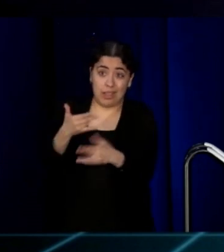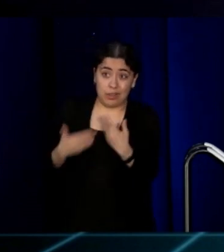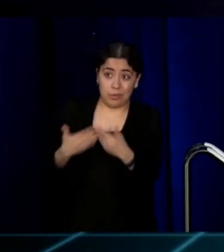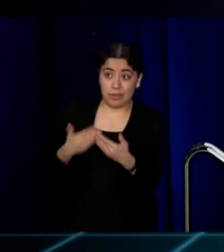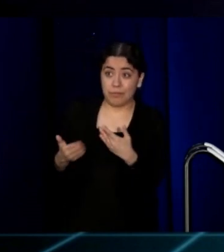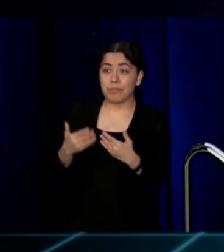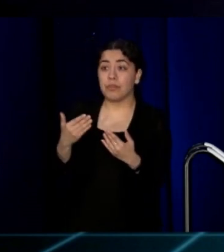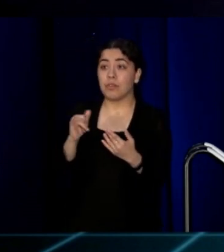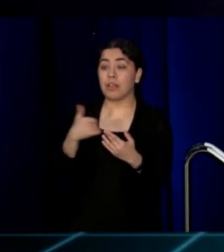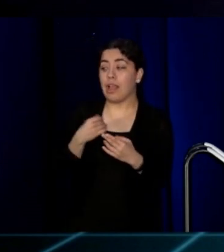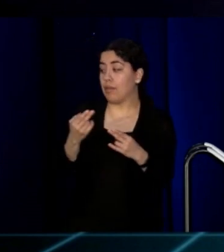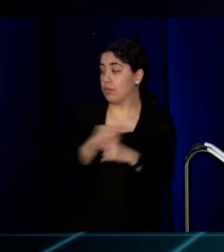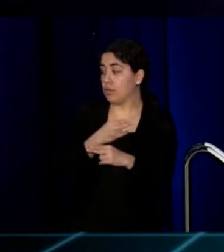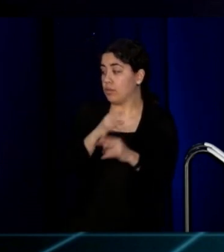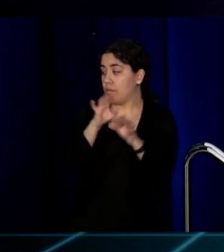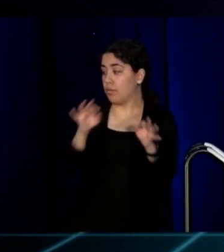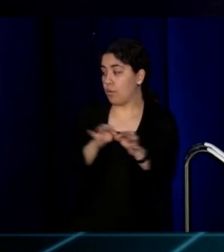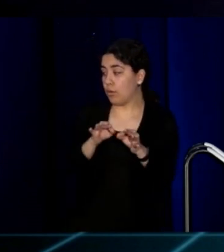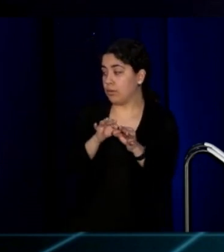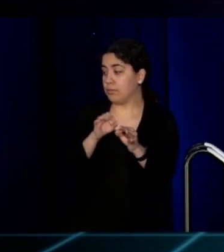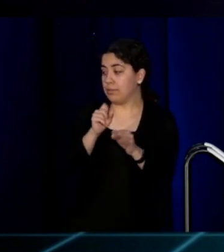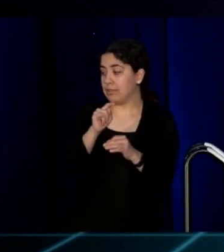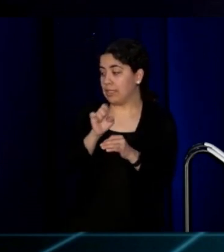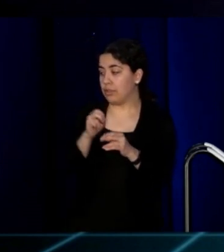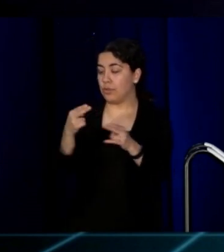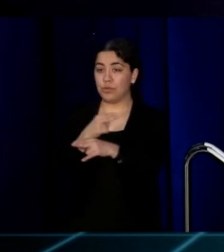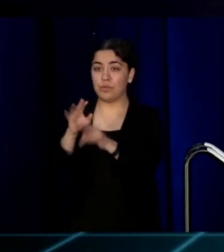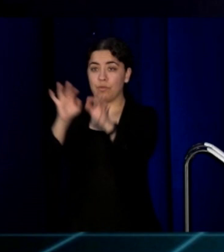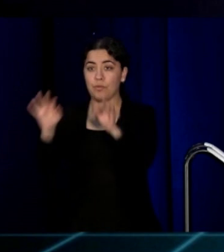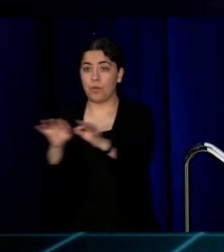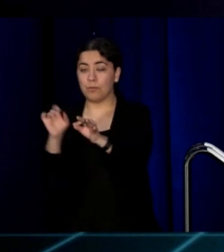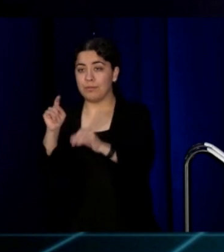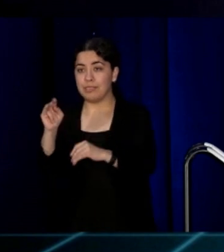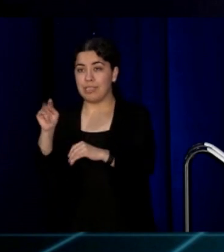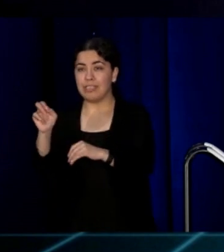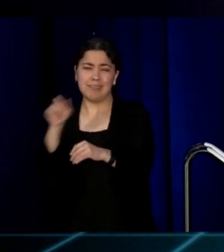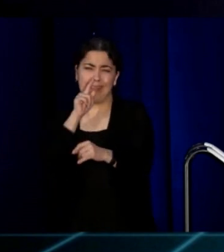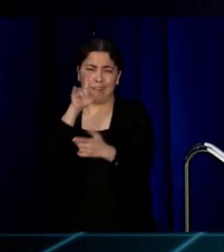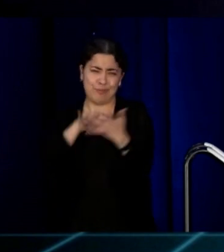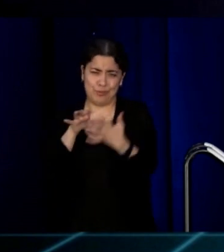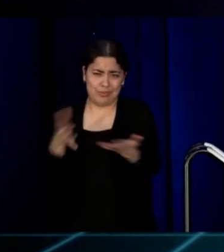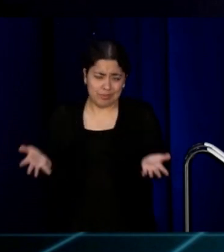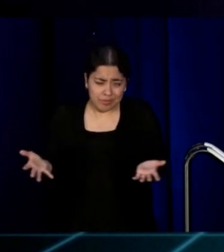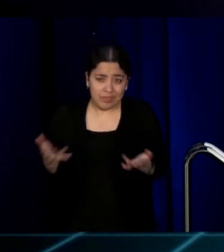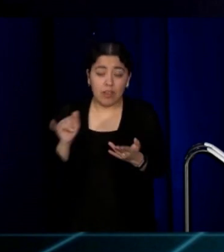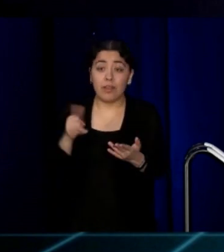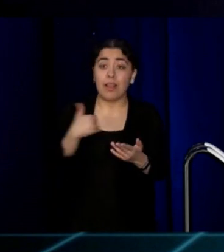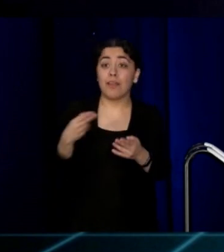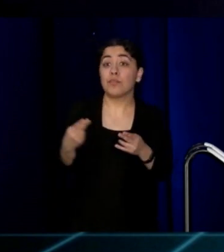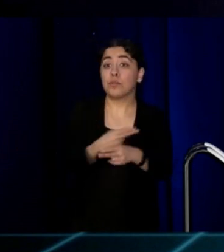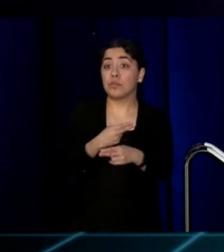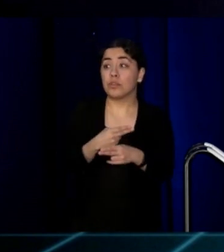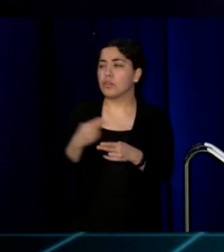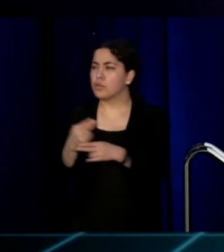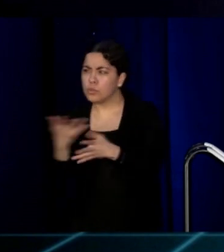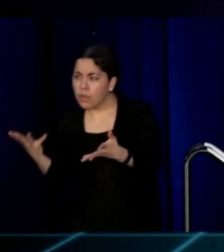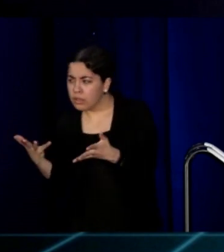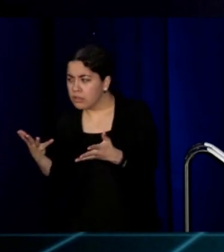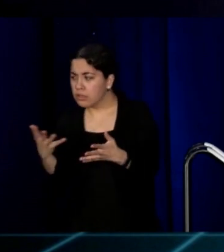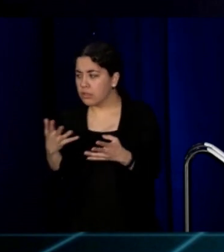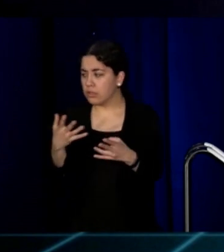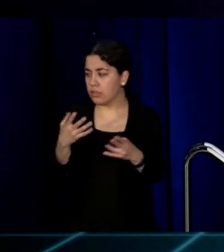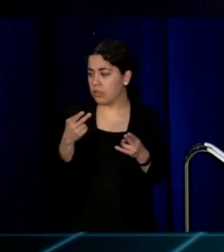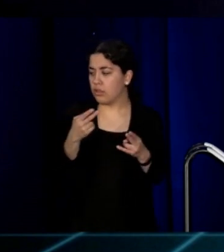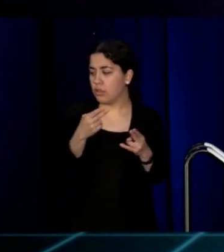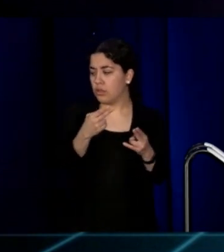we have use form state and use form status, which will never get confusing. And we have use. Use what? No,